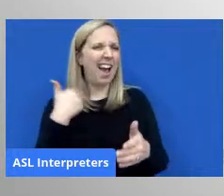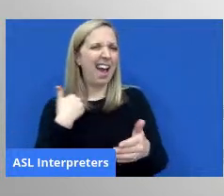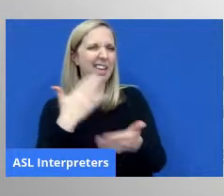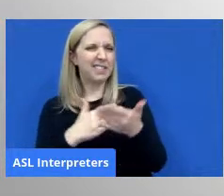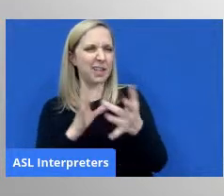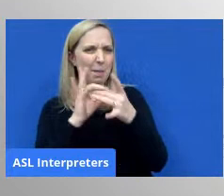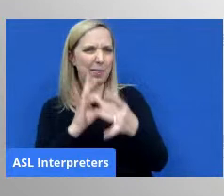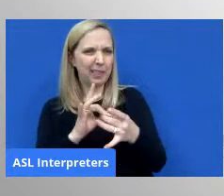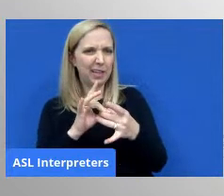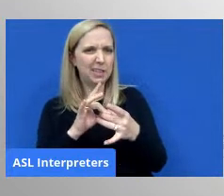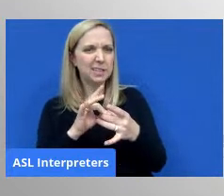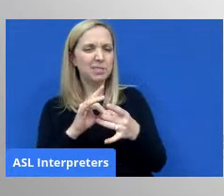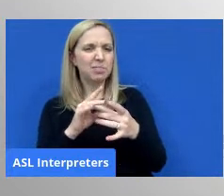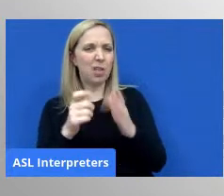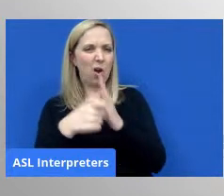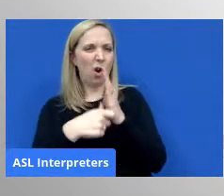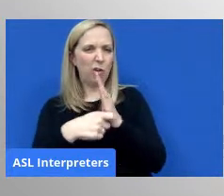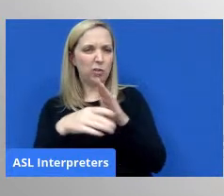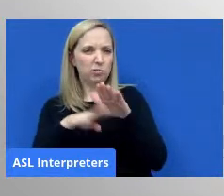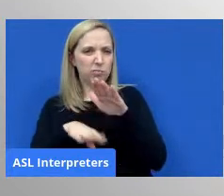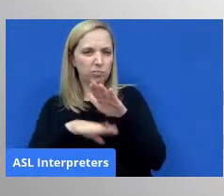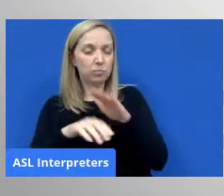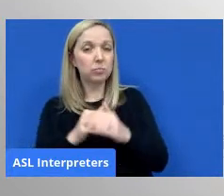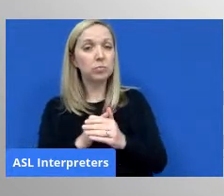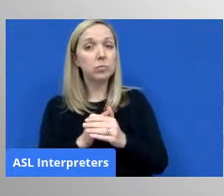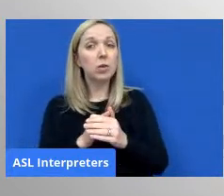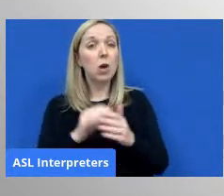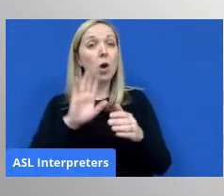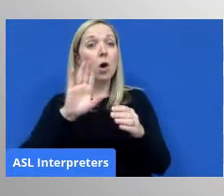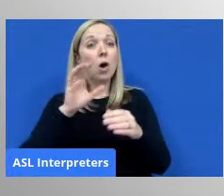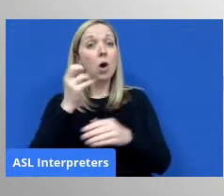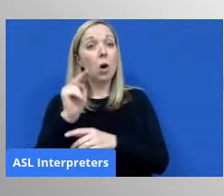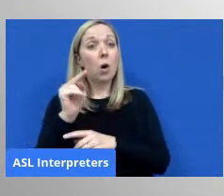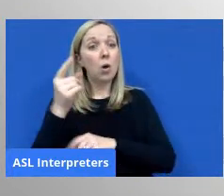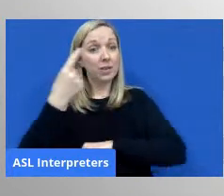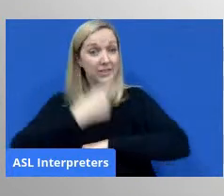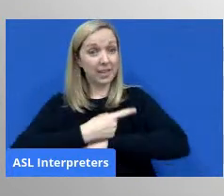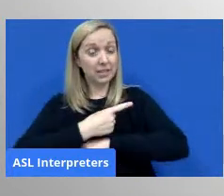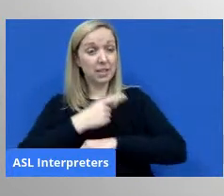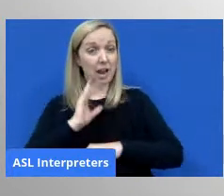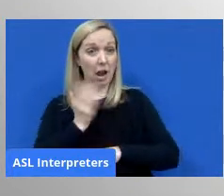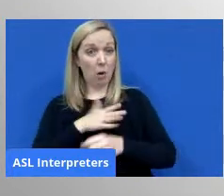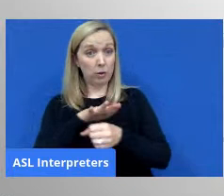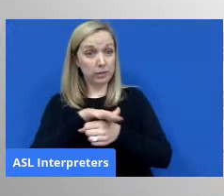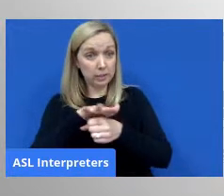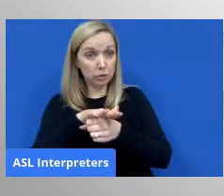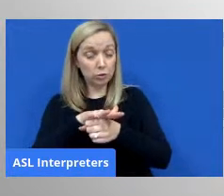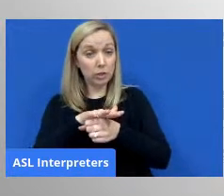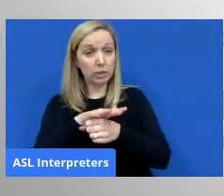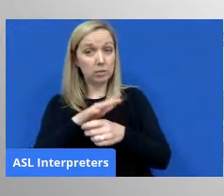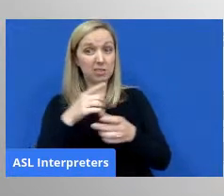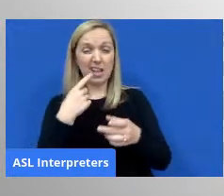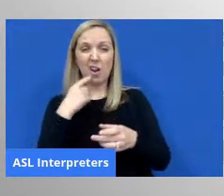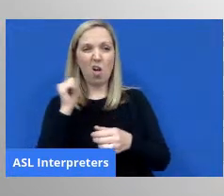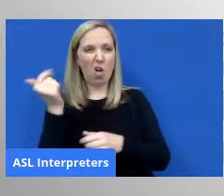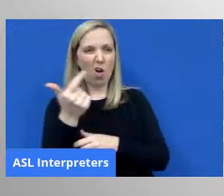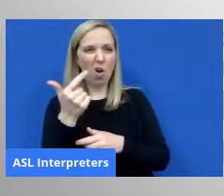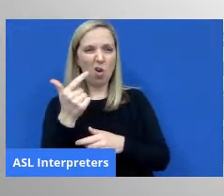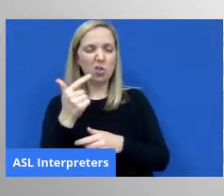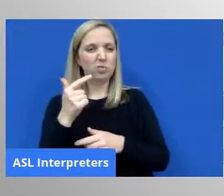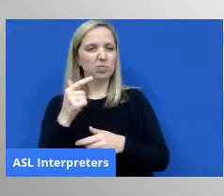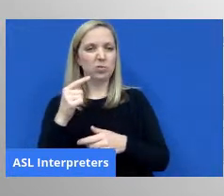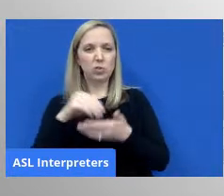day the school board announced they would keep all children out of the classroom, WUGA reported on a study that showed where infection rates were